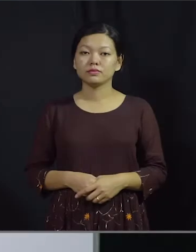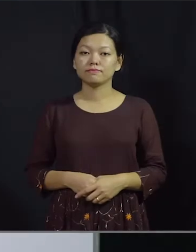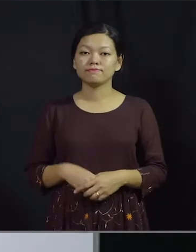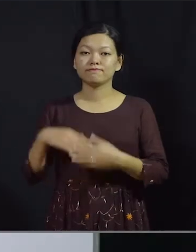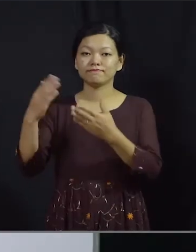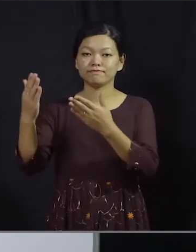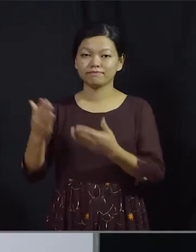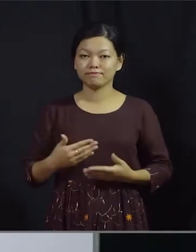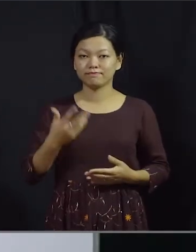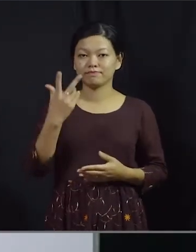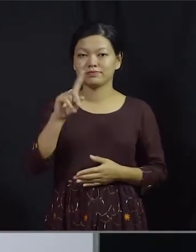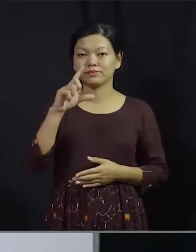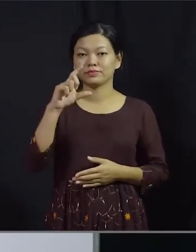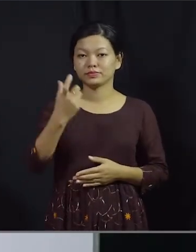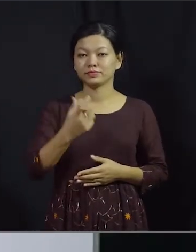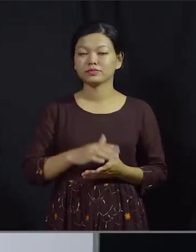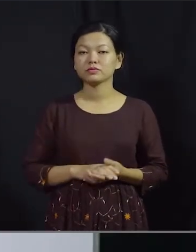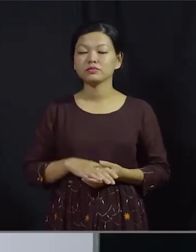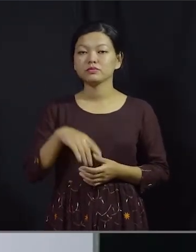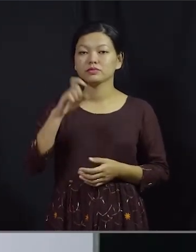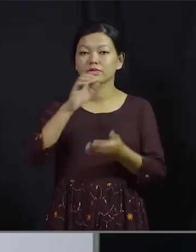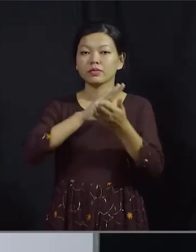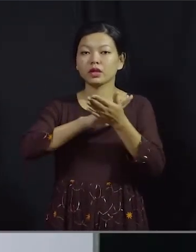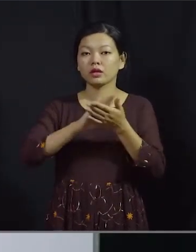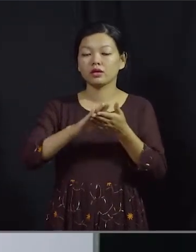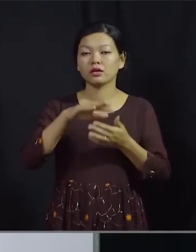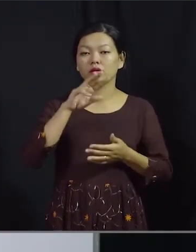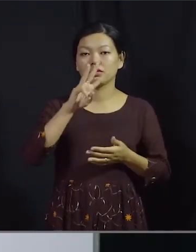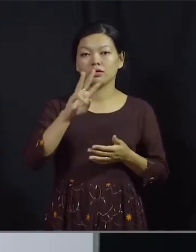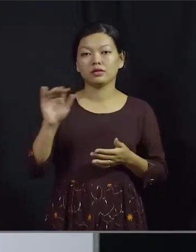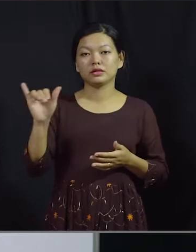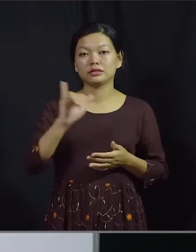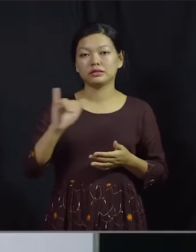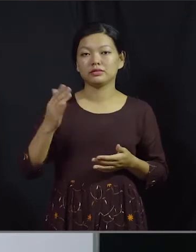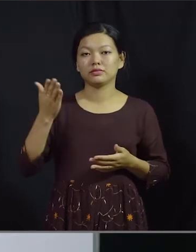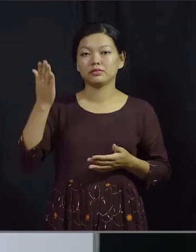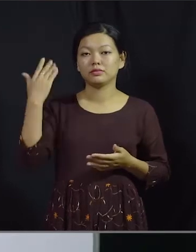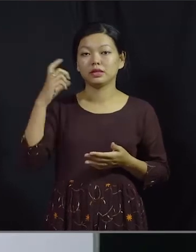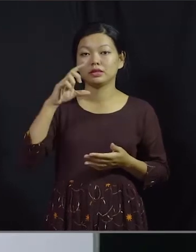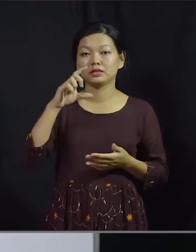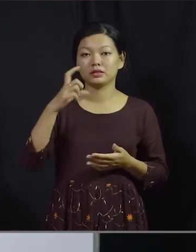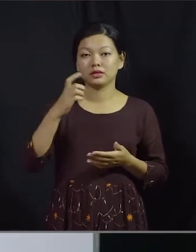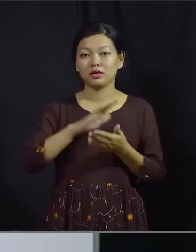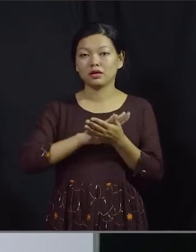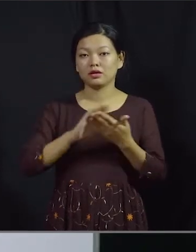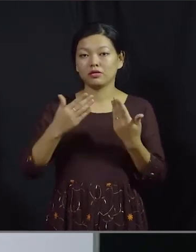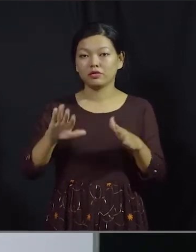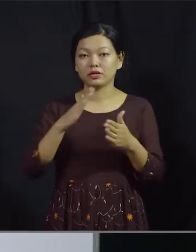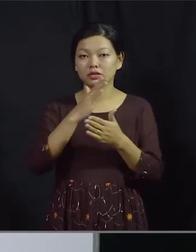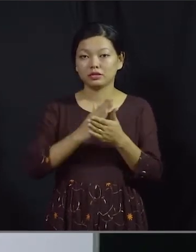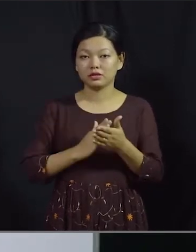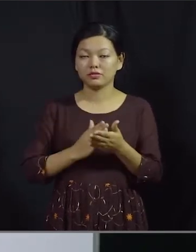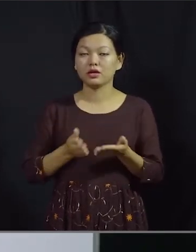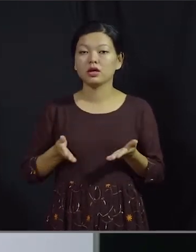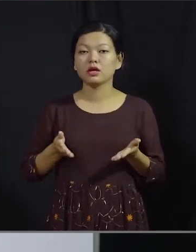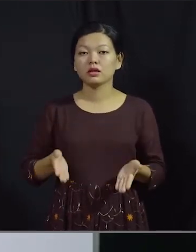Welcome to the second session of chapter 3. In this session, we'll be doing some practical